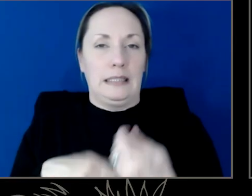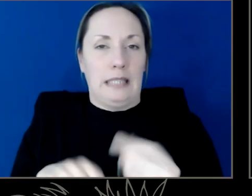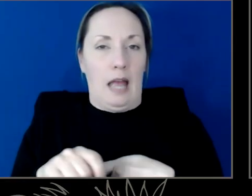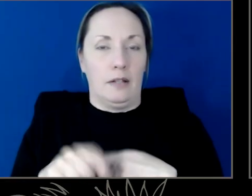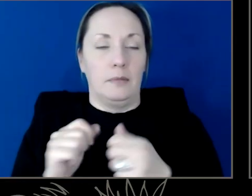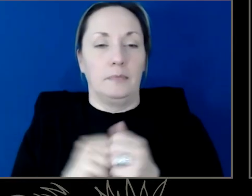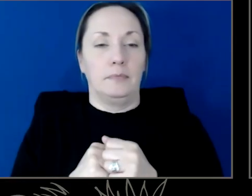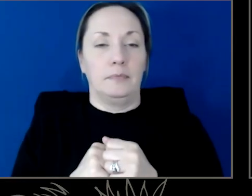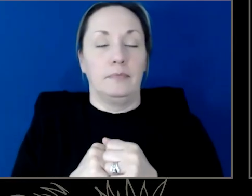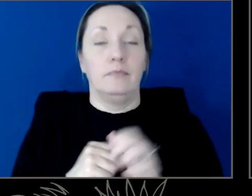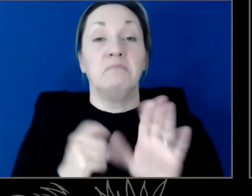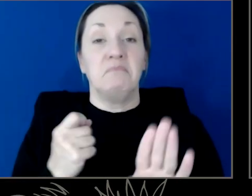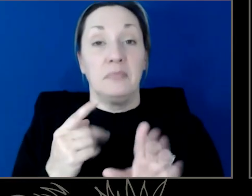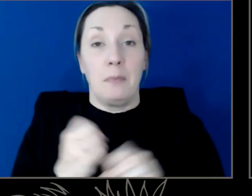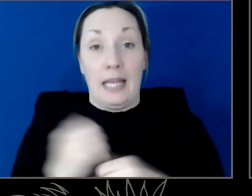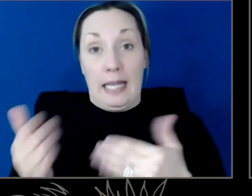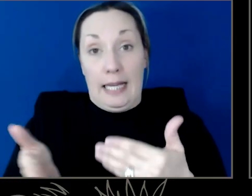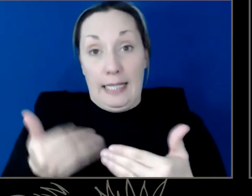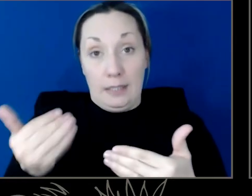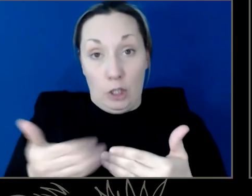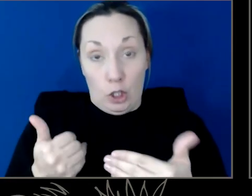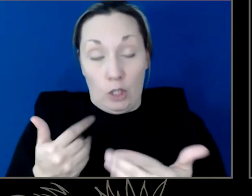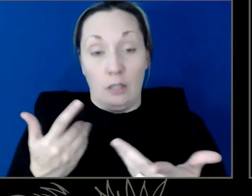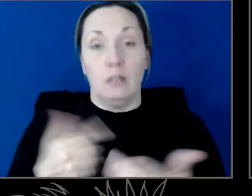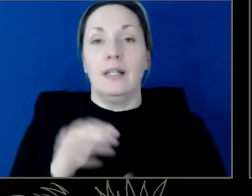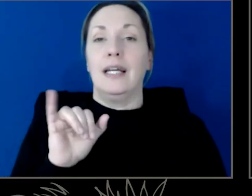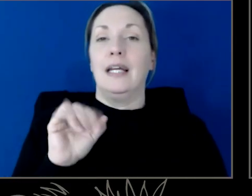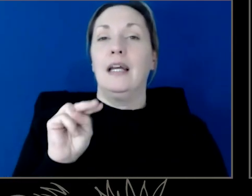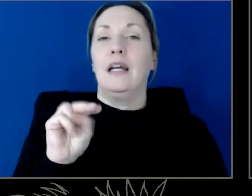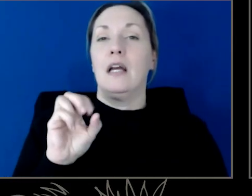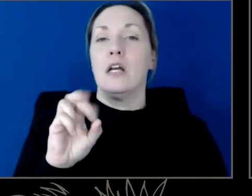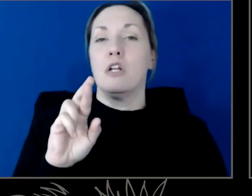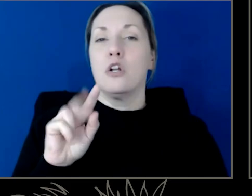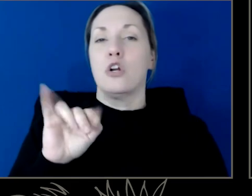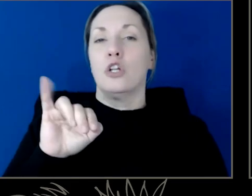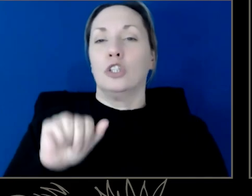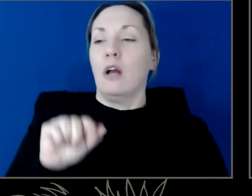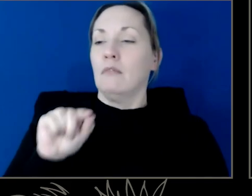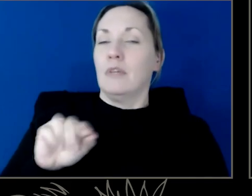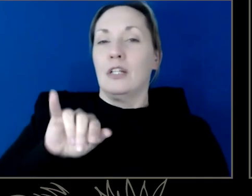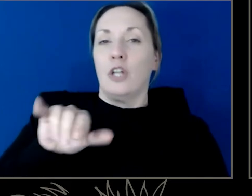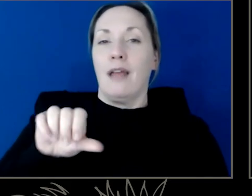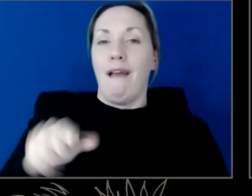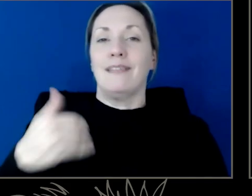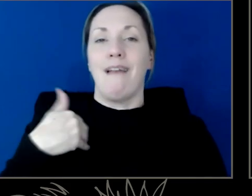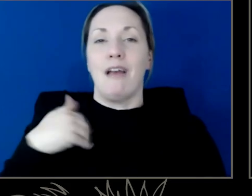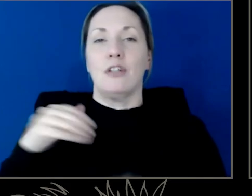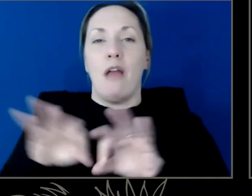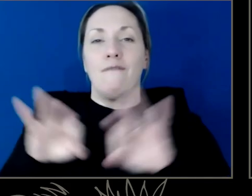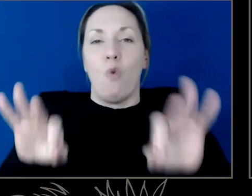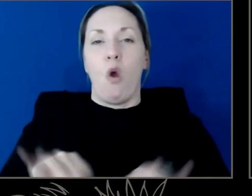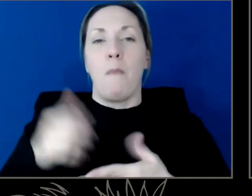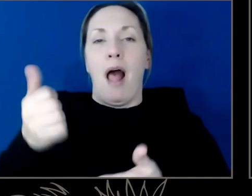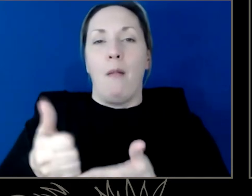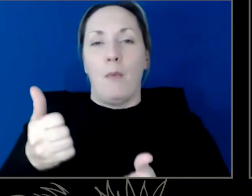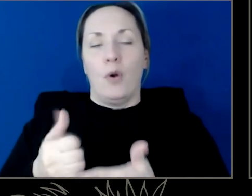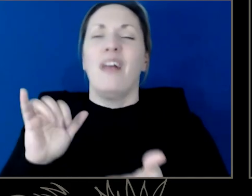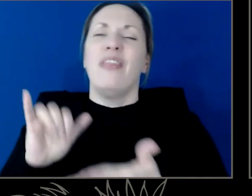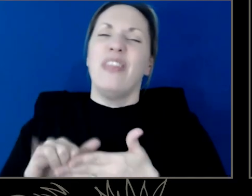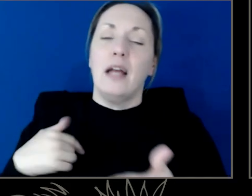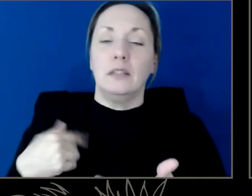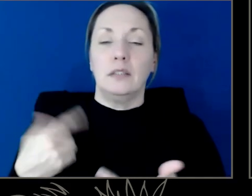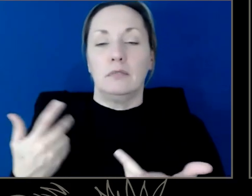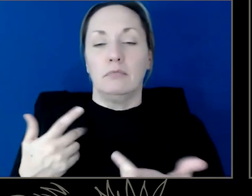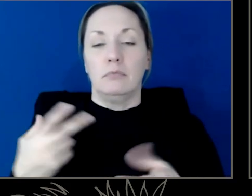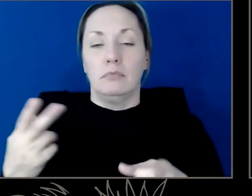And then to make it easier to do that, Inertia.js has a form helper. So the form helper is useForm. My size are in